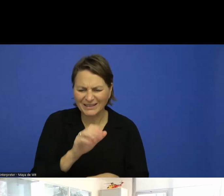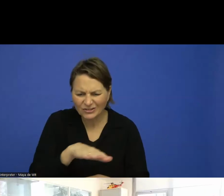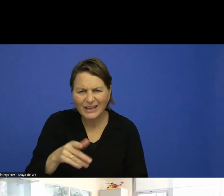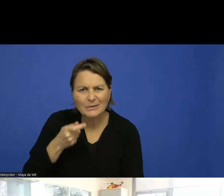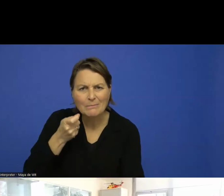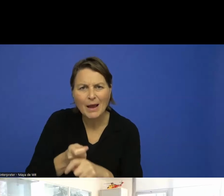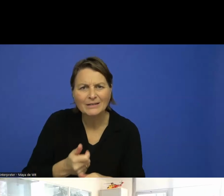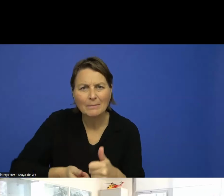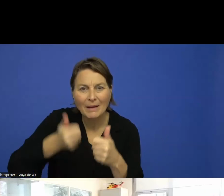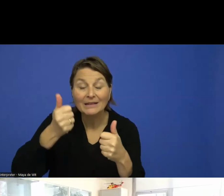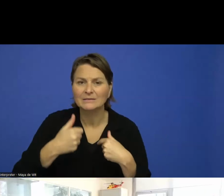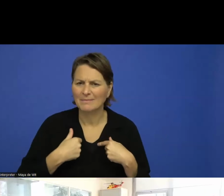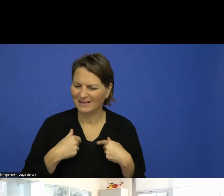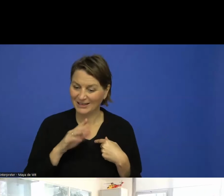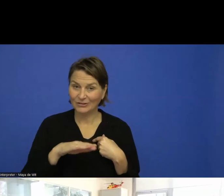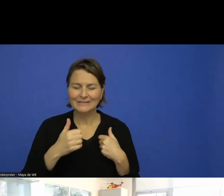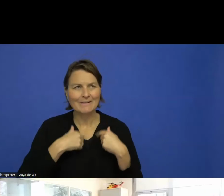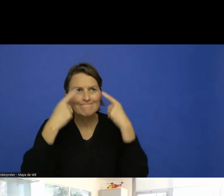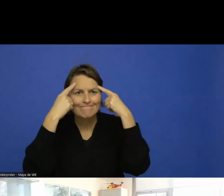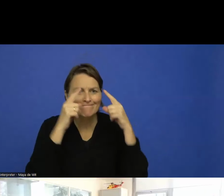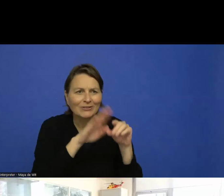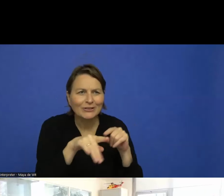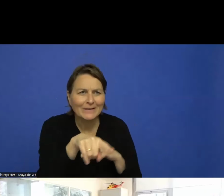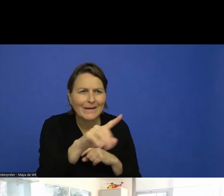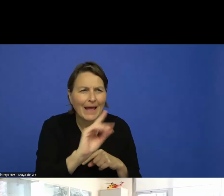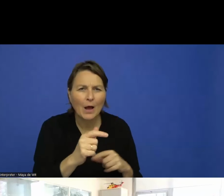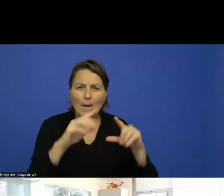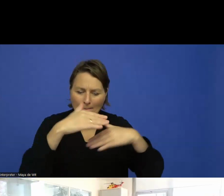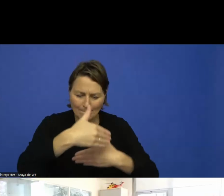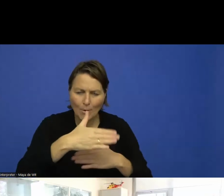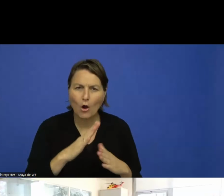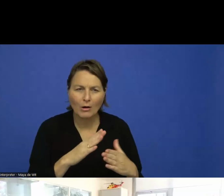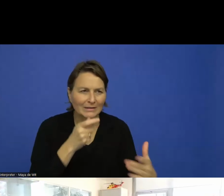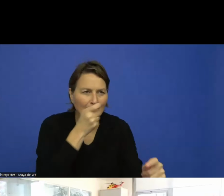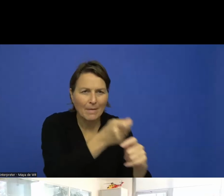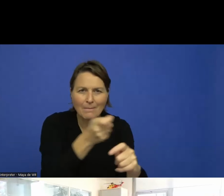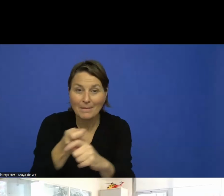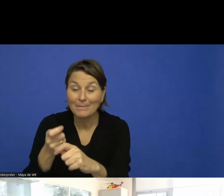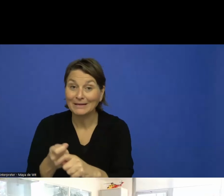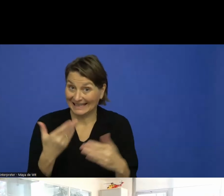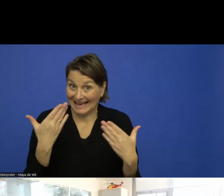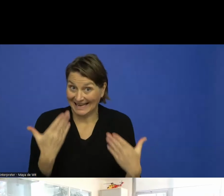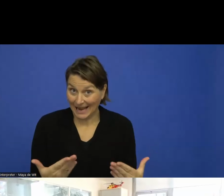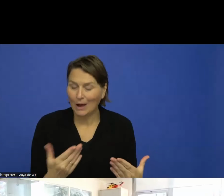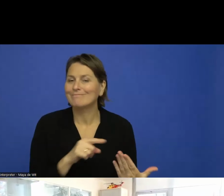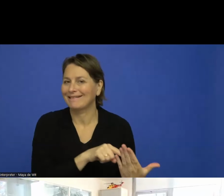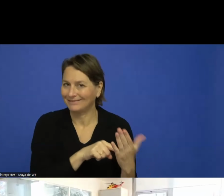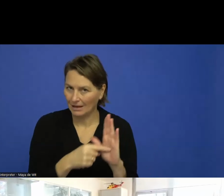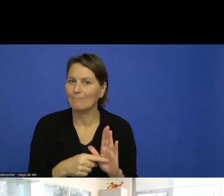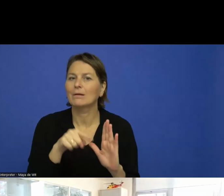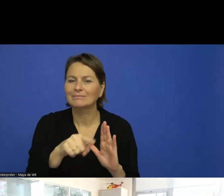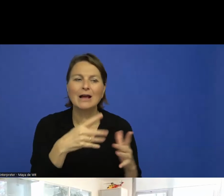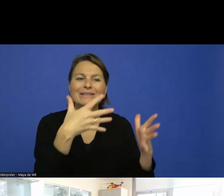other children. And one of the prototypes is now being tested in the London hospitals to see how it